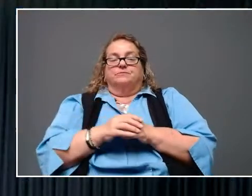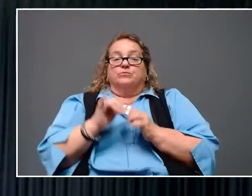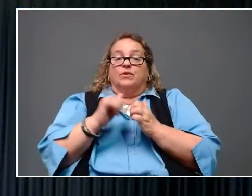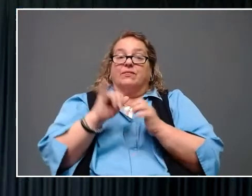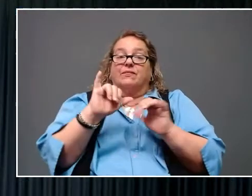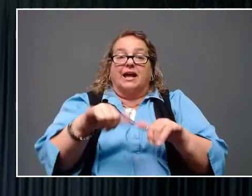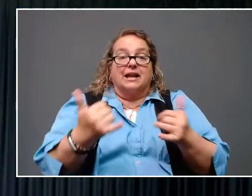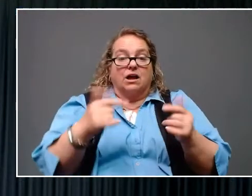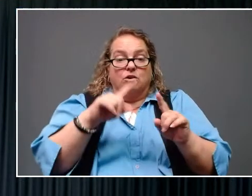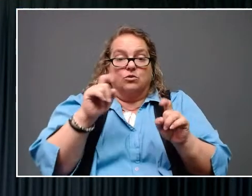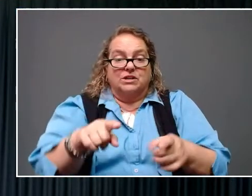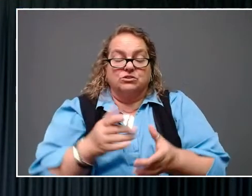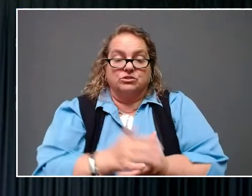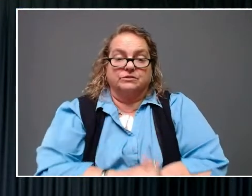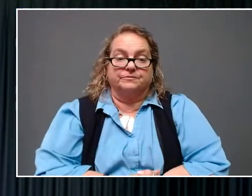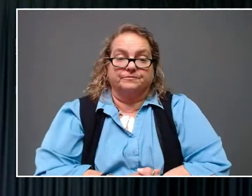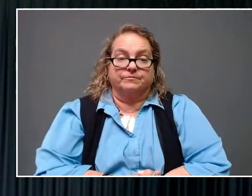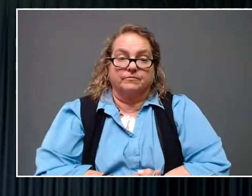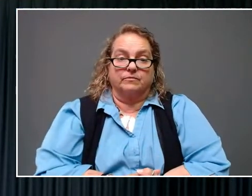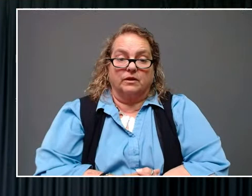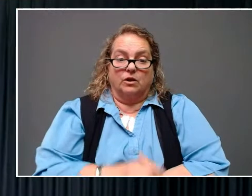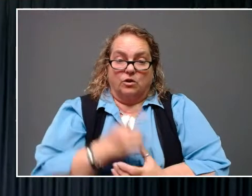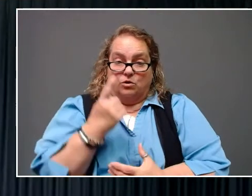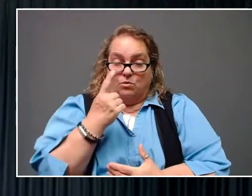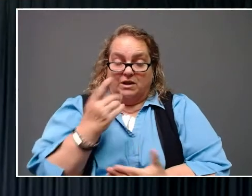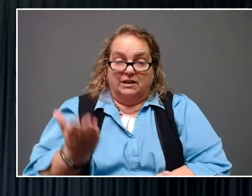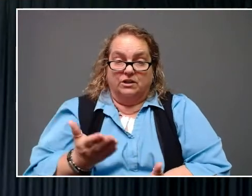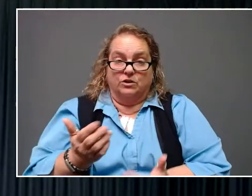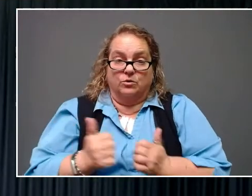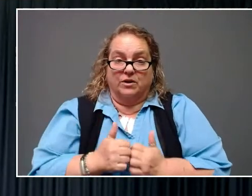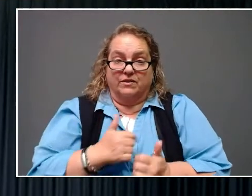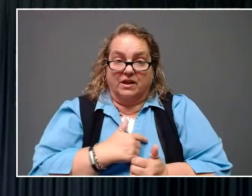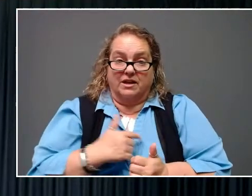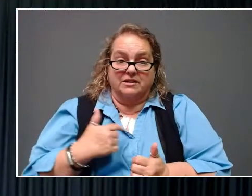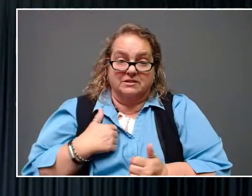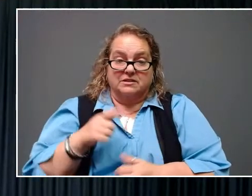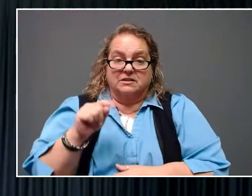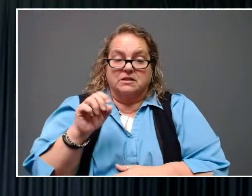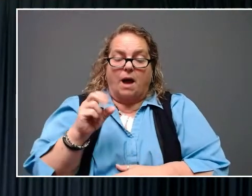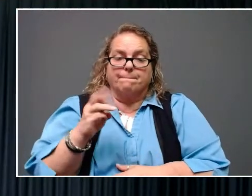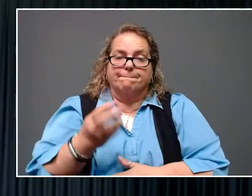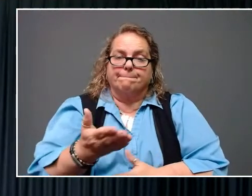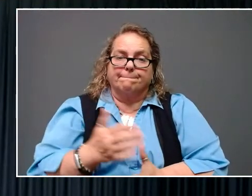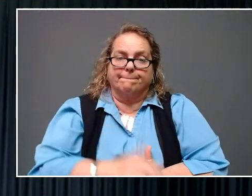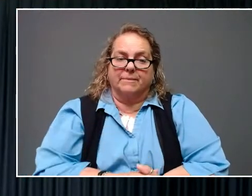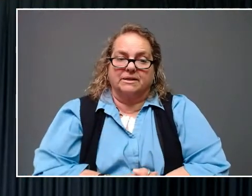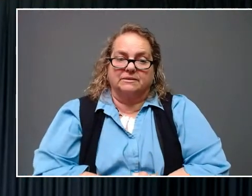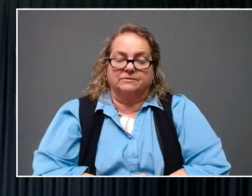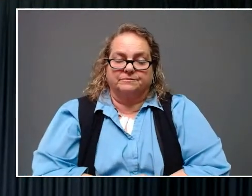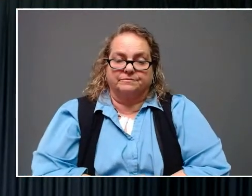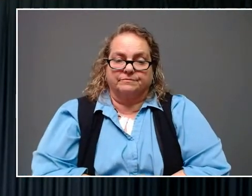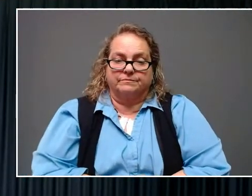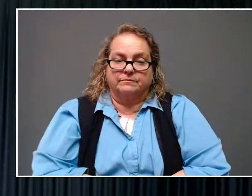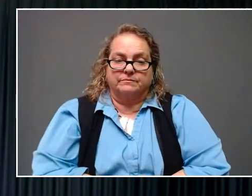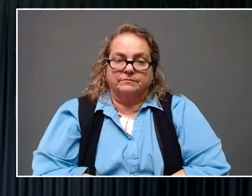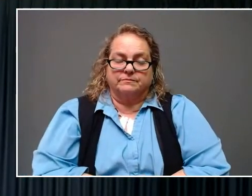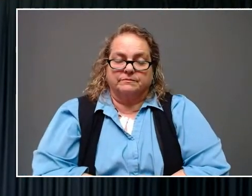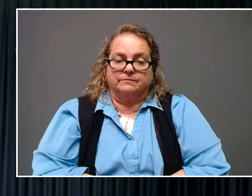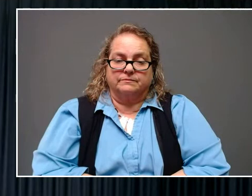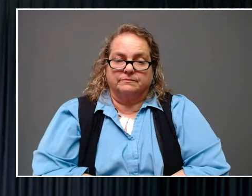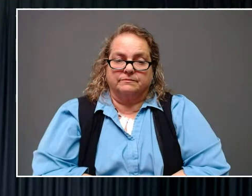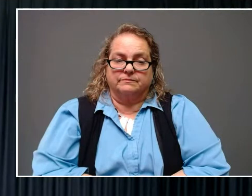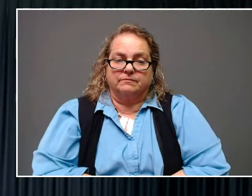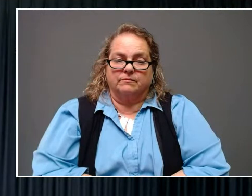have one journalist with us in person, Tom Latek. Thank you, Governor.